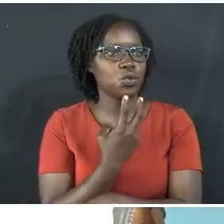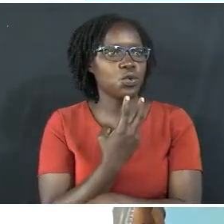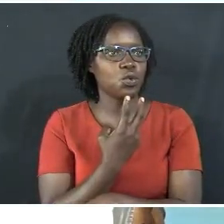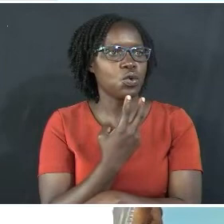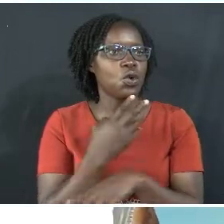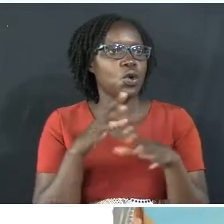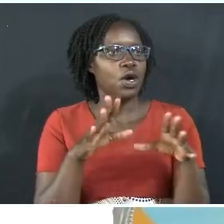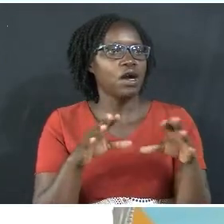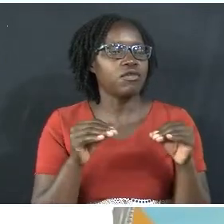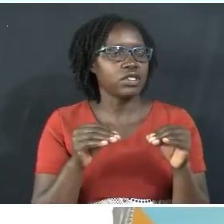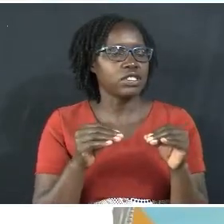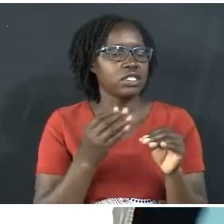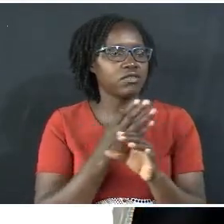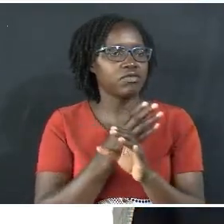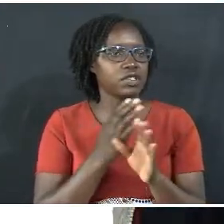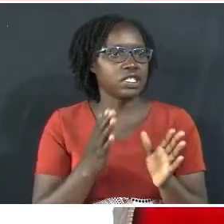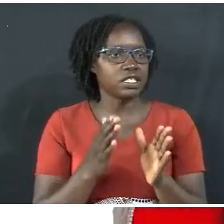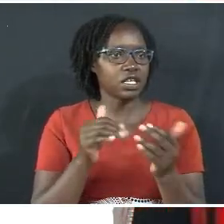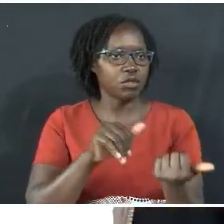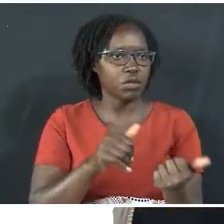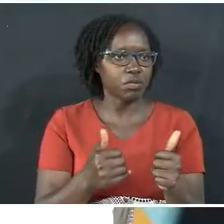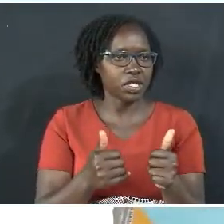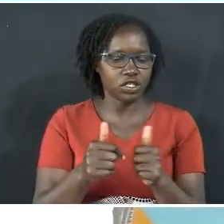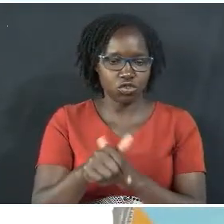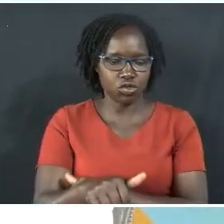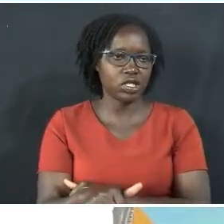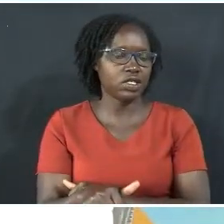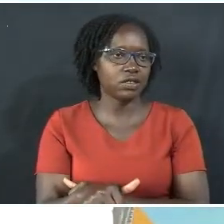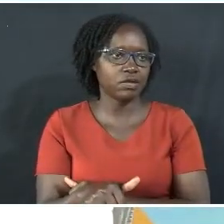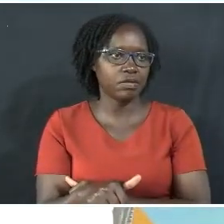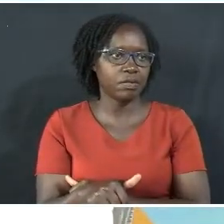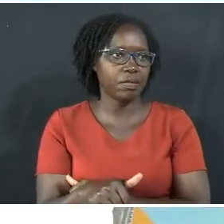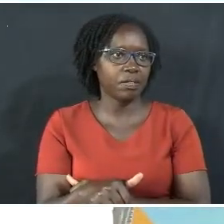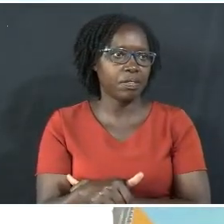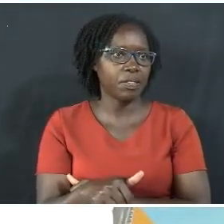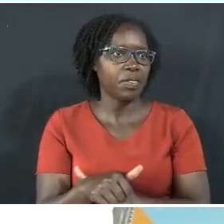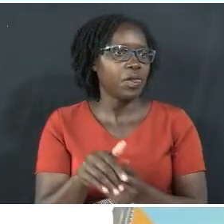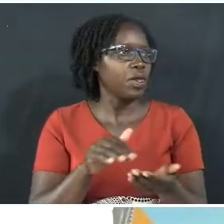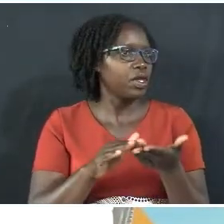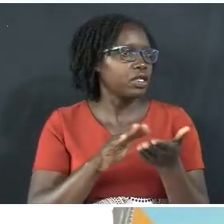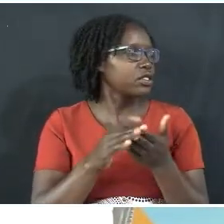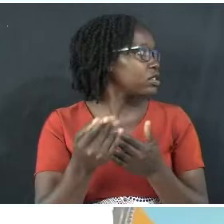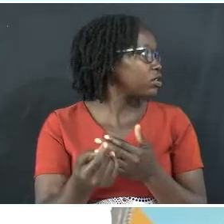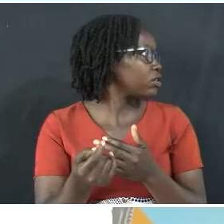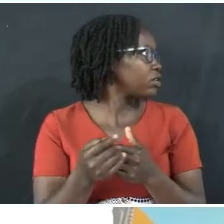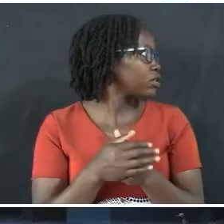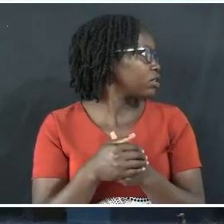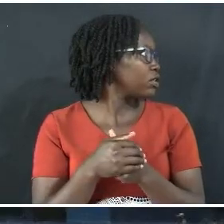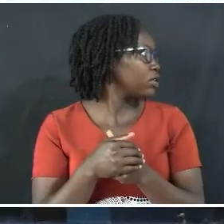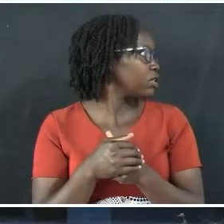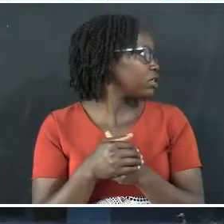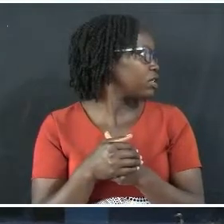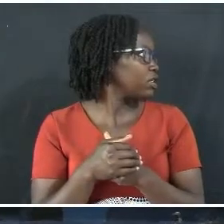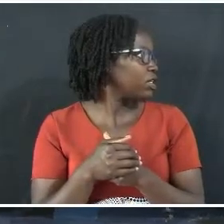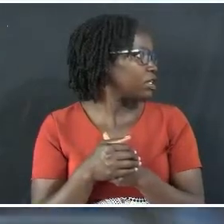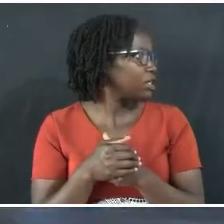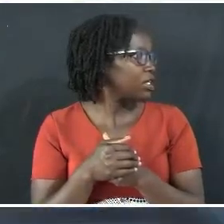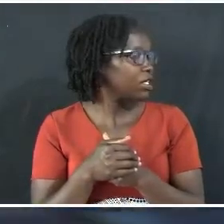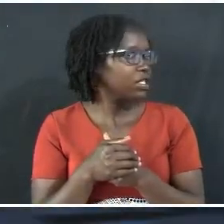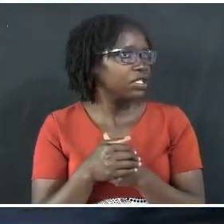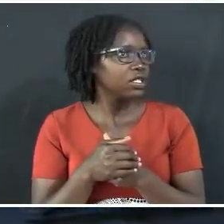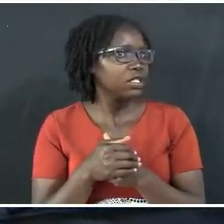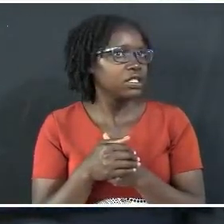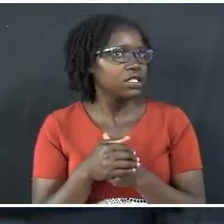have received Christ and will be baptized today. You will excuse me. I am going to visit someone and come